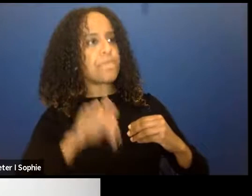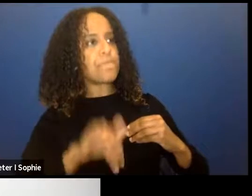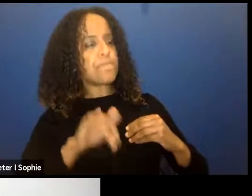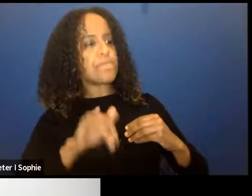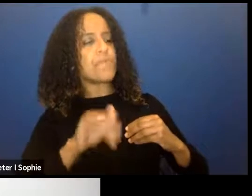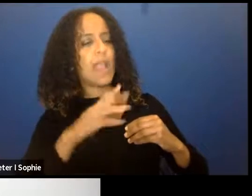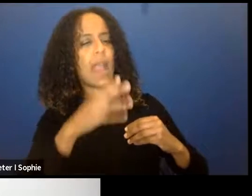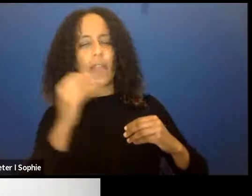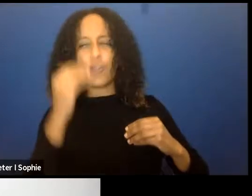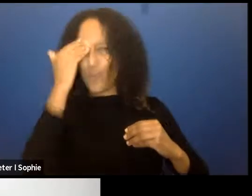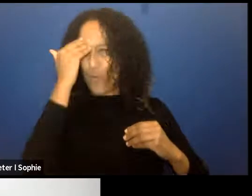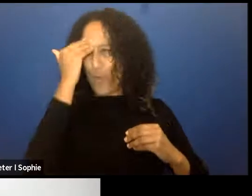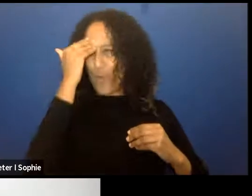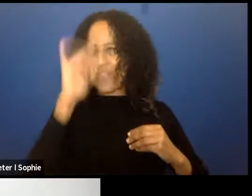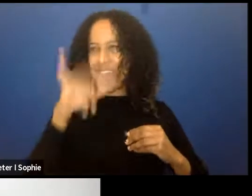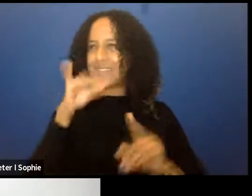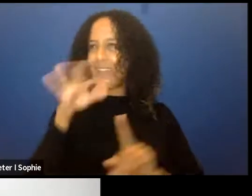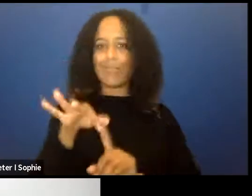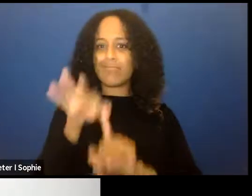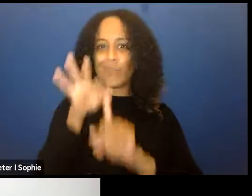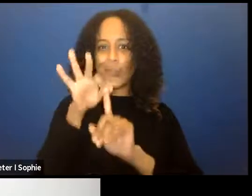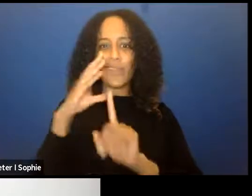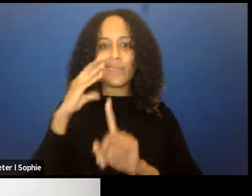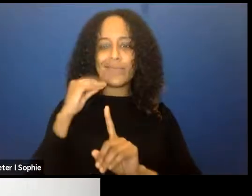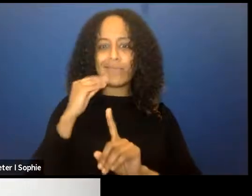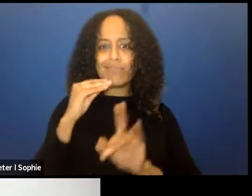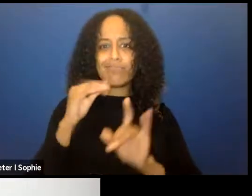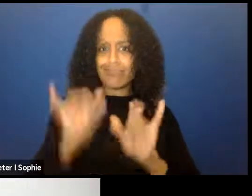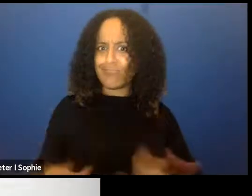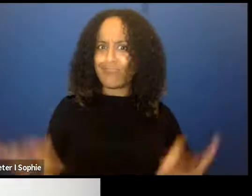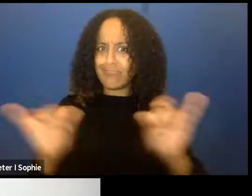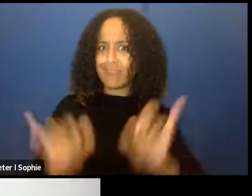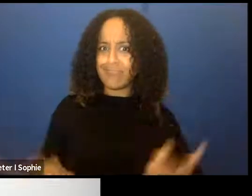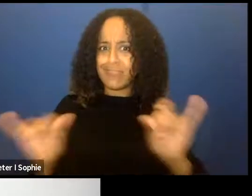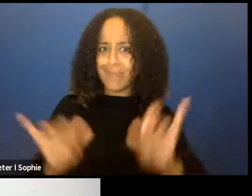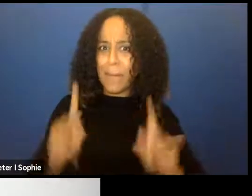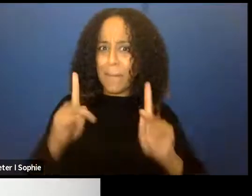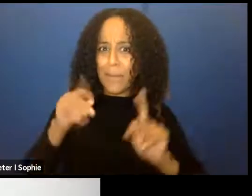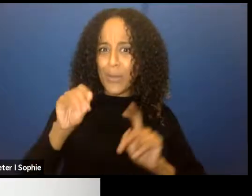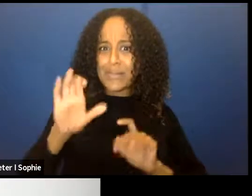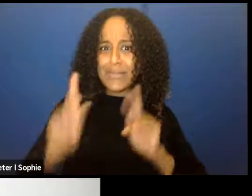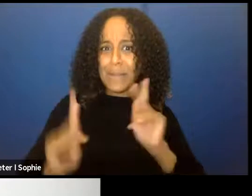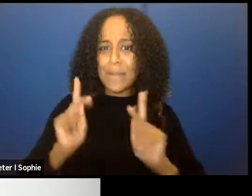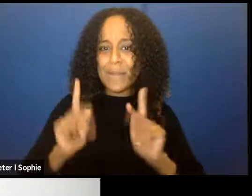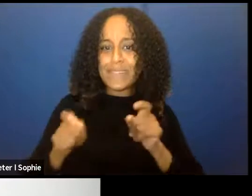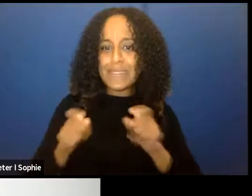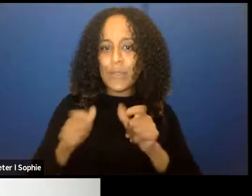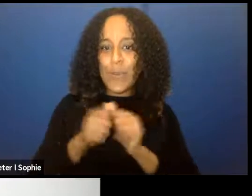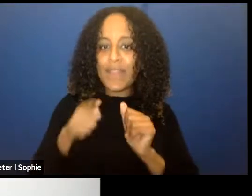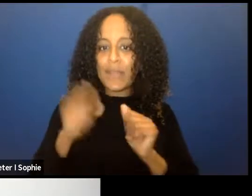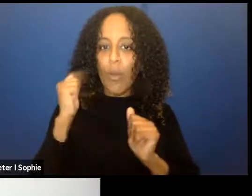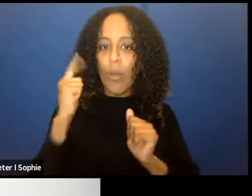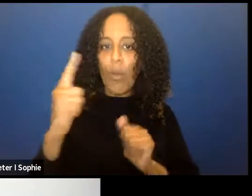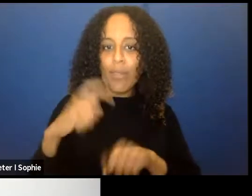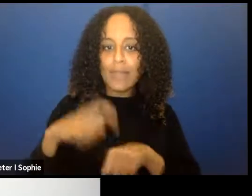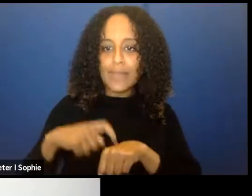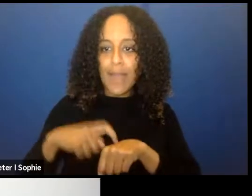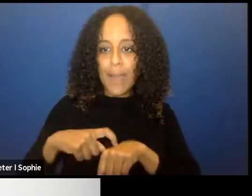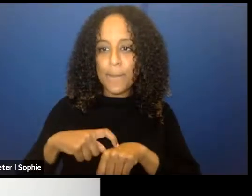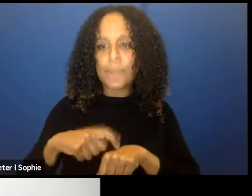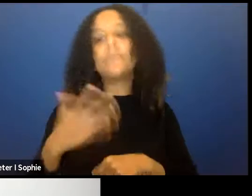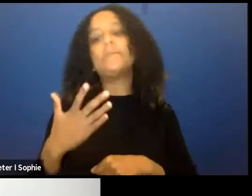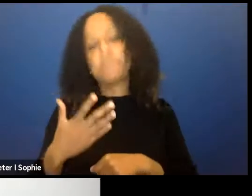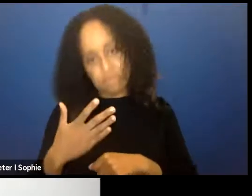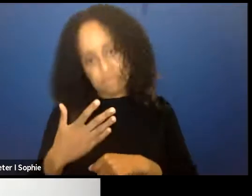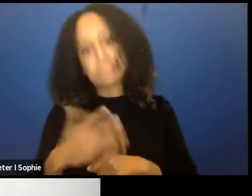know that that's not a unique experience that I've had. Like people of color deal with this all the time.